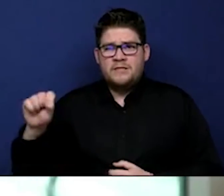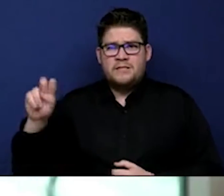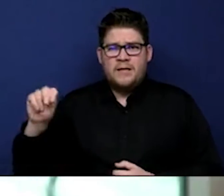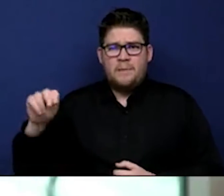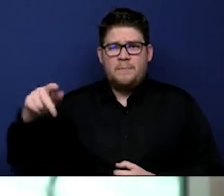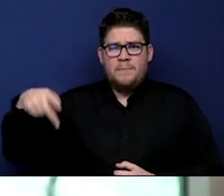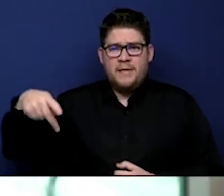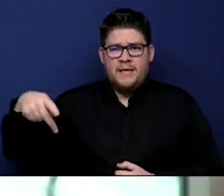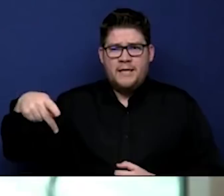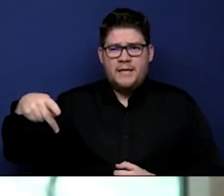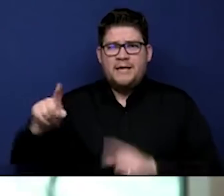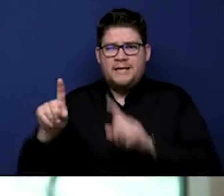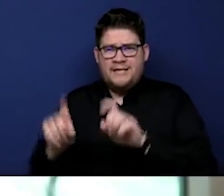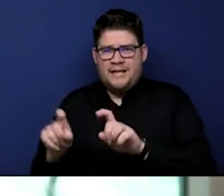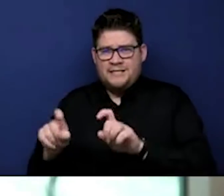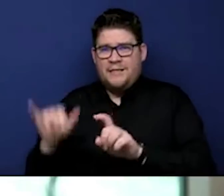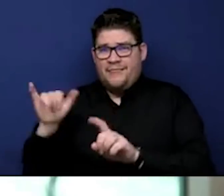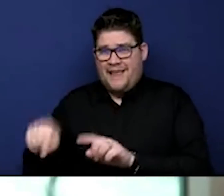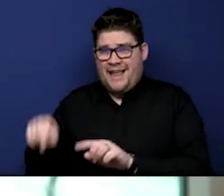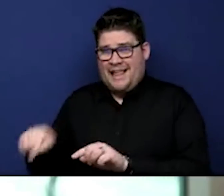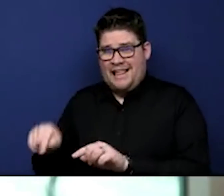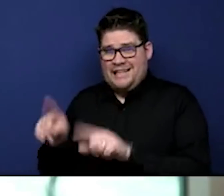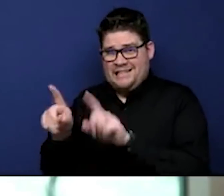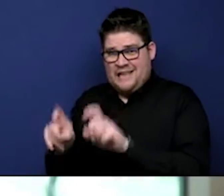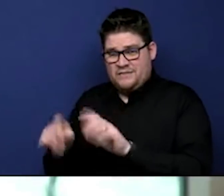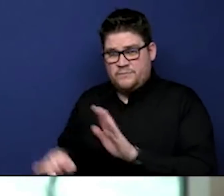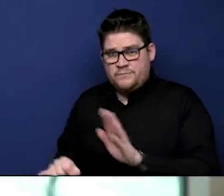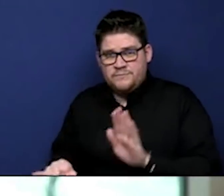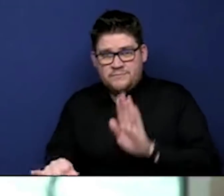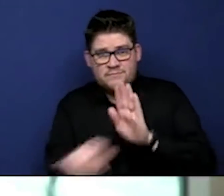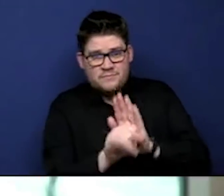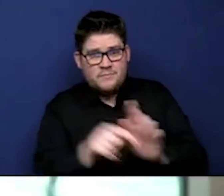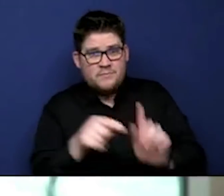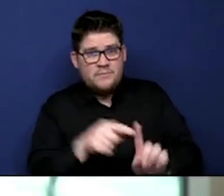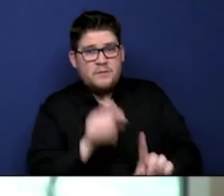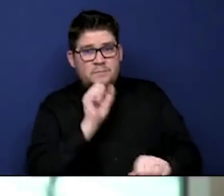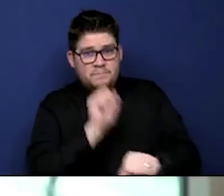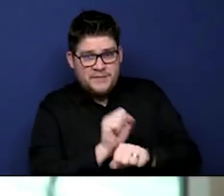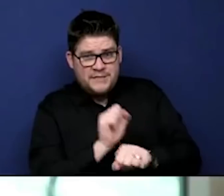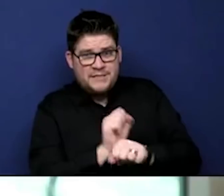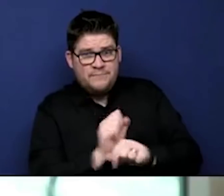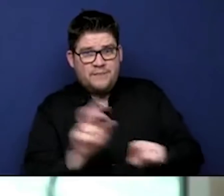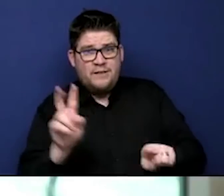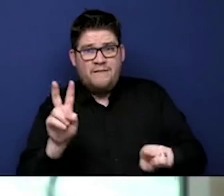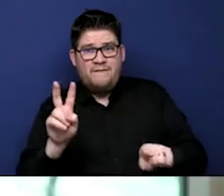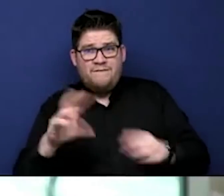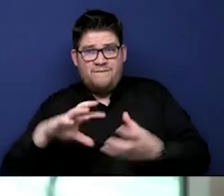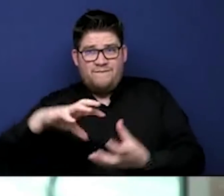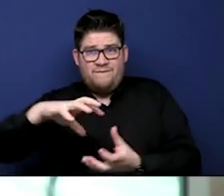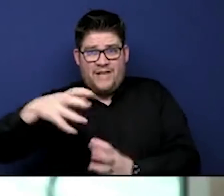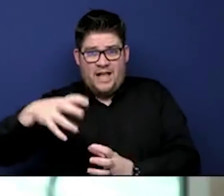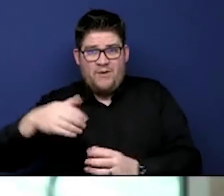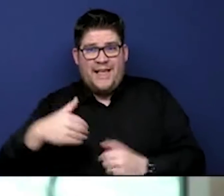help us identify if it's one of those variants of concern. So the changes that we think make the virus transmit better.